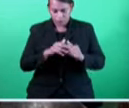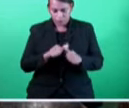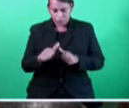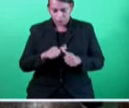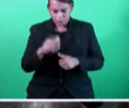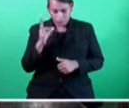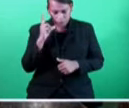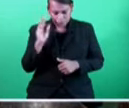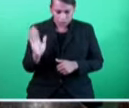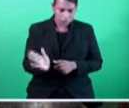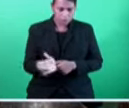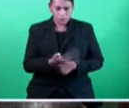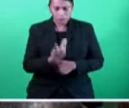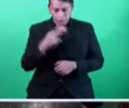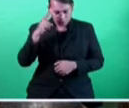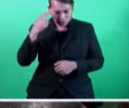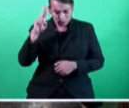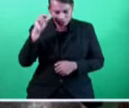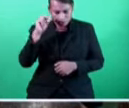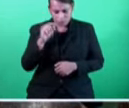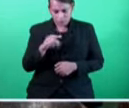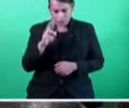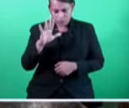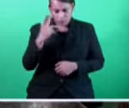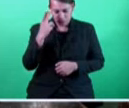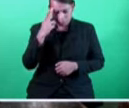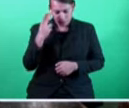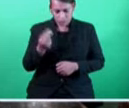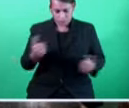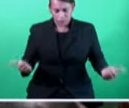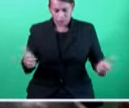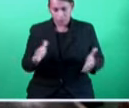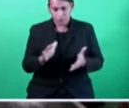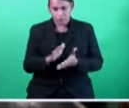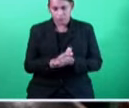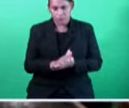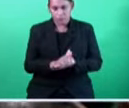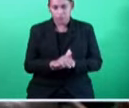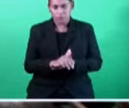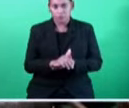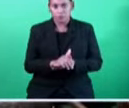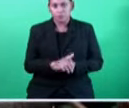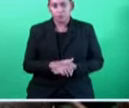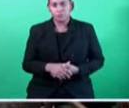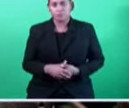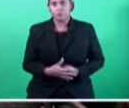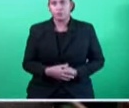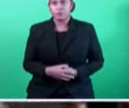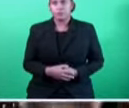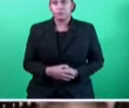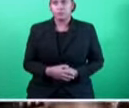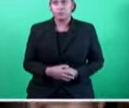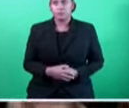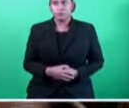all Fijians. In your name, amen. Amen. Honorable members, please be